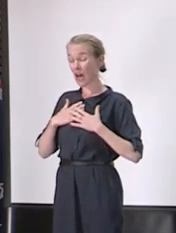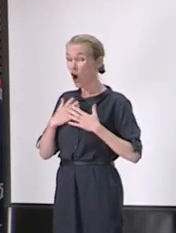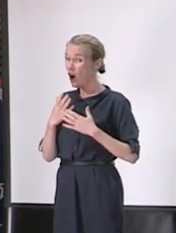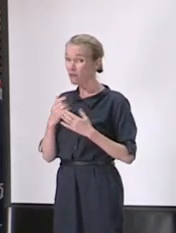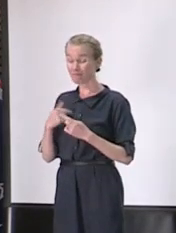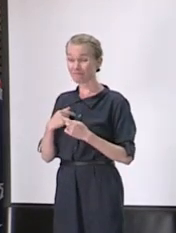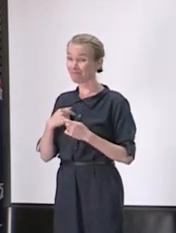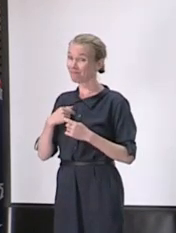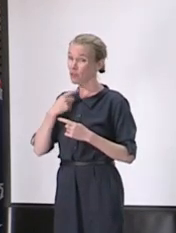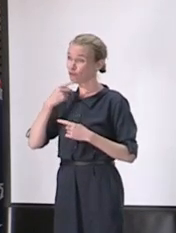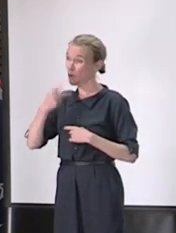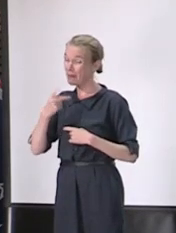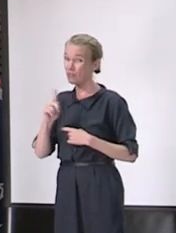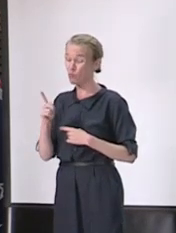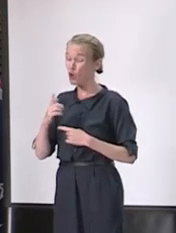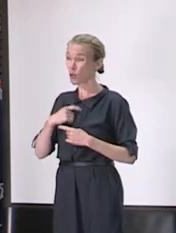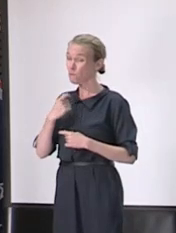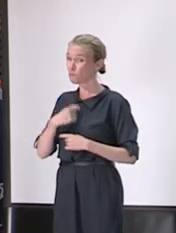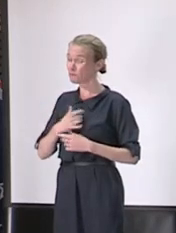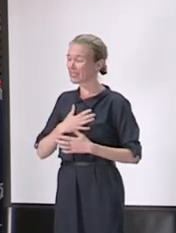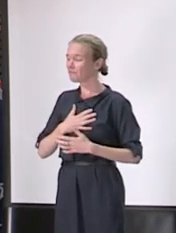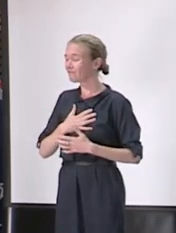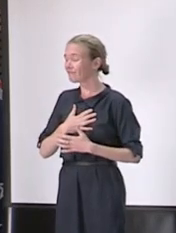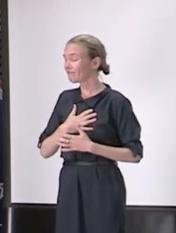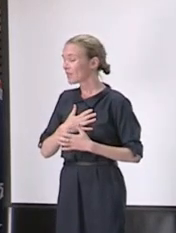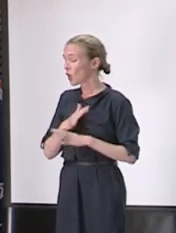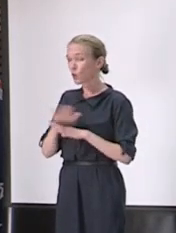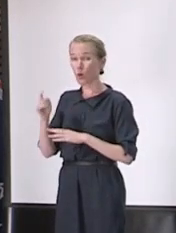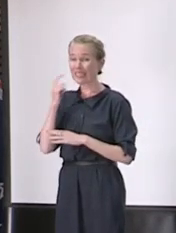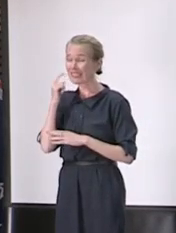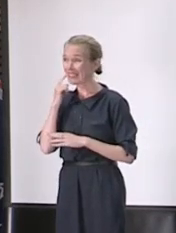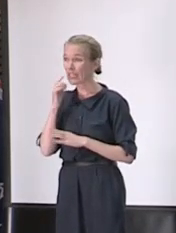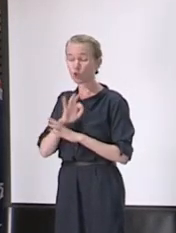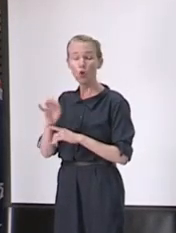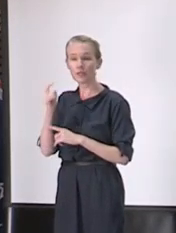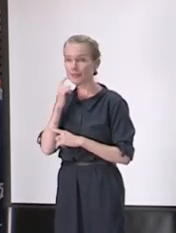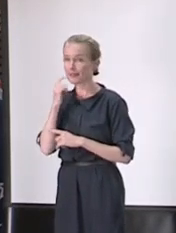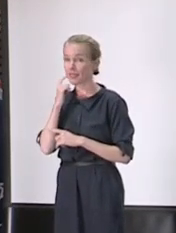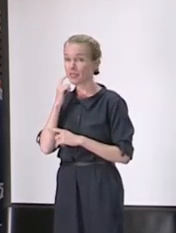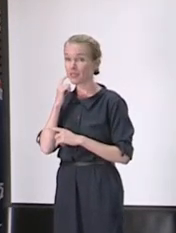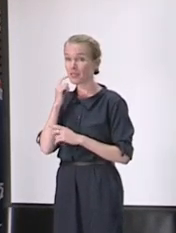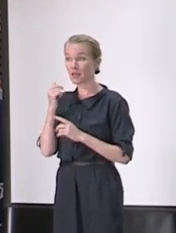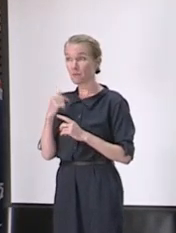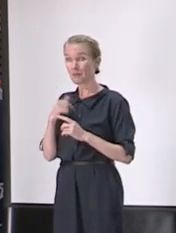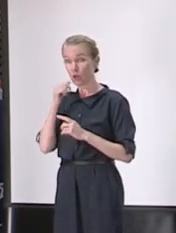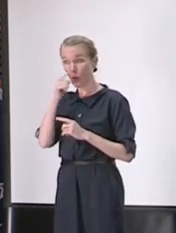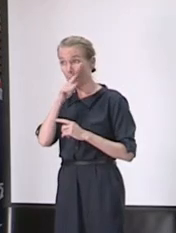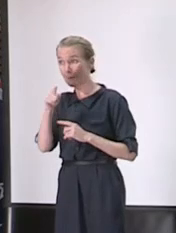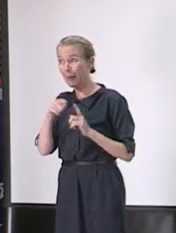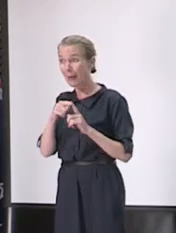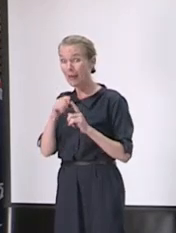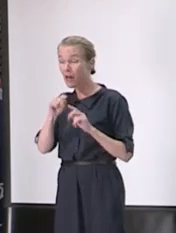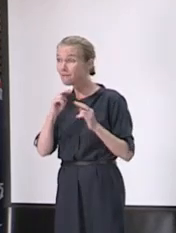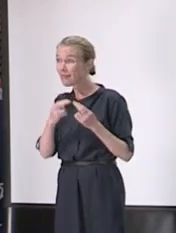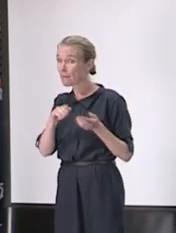in all of this has been funerals and tangihana. I've known people who have lost very close family members, and I can't imagine trying